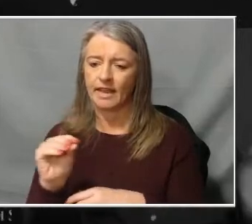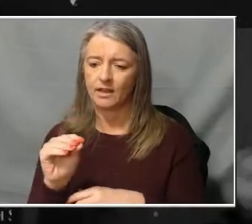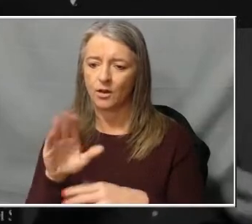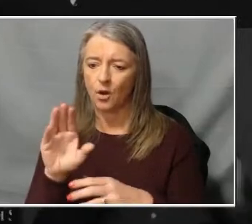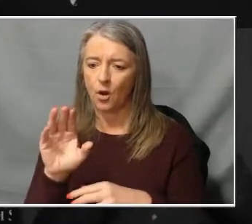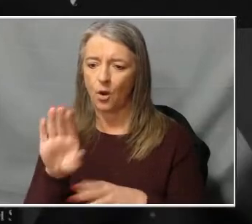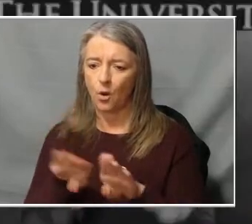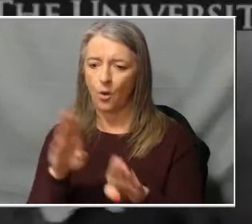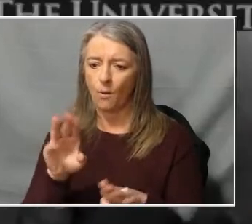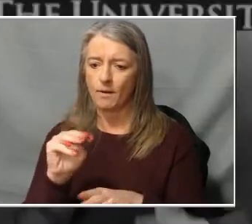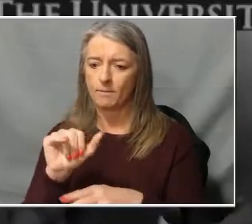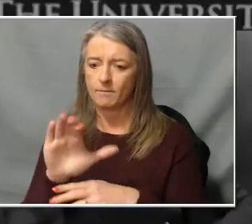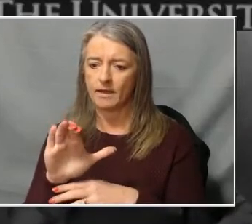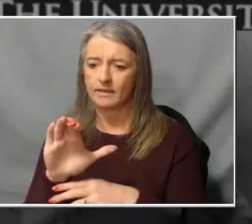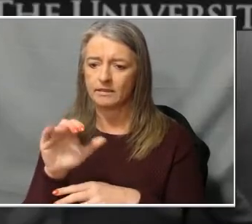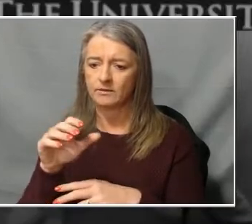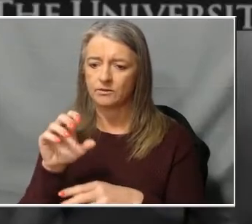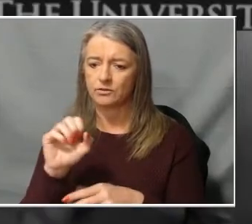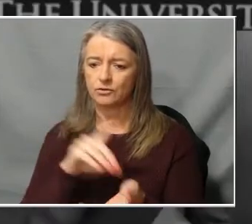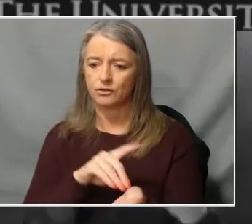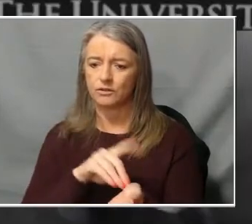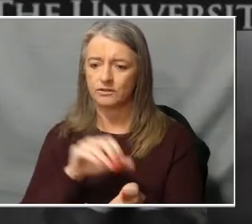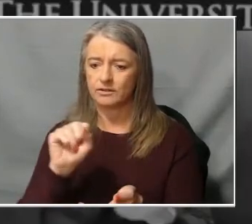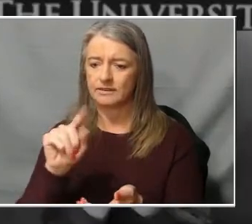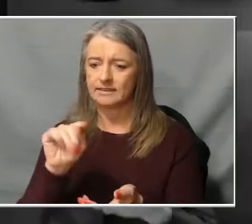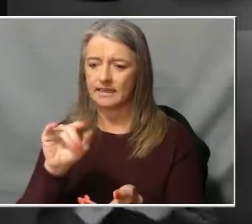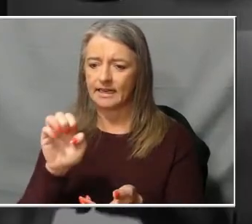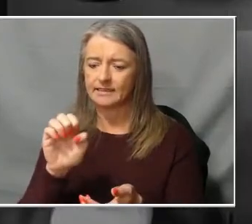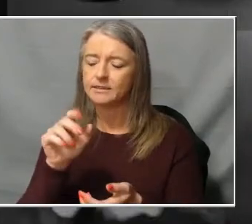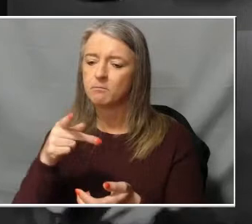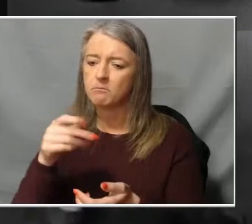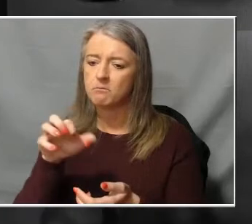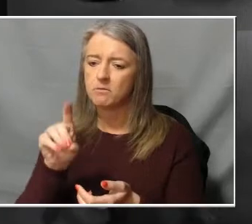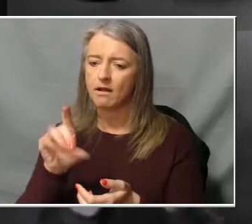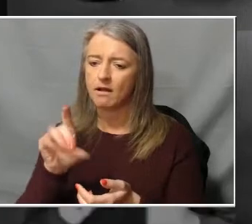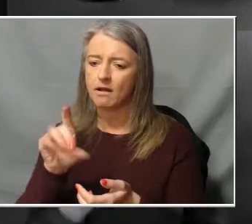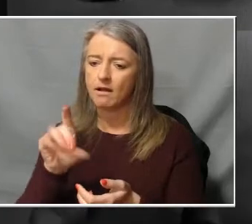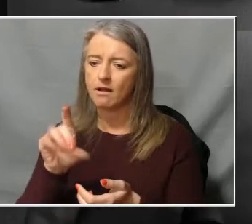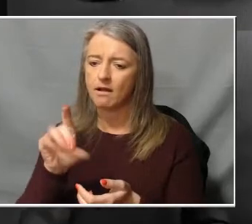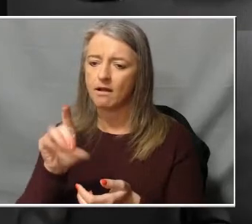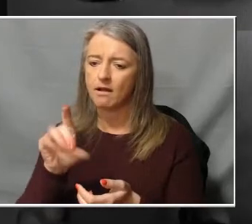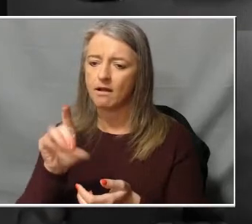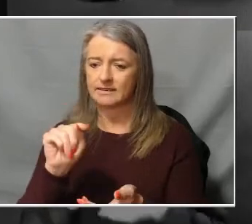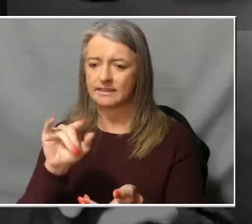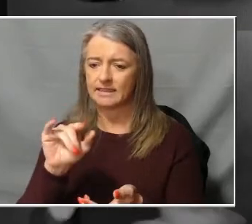with Dr. Stites podcast. Now, everywhere podcasts are available.